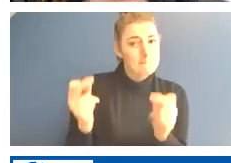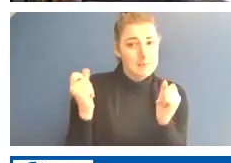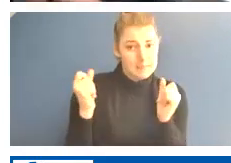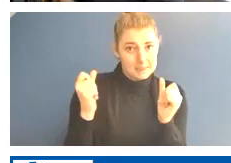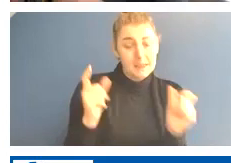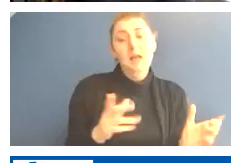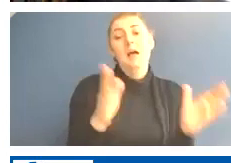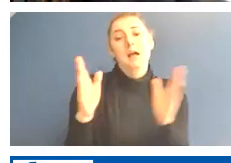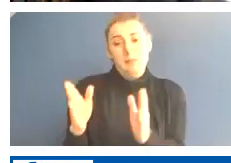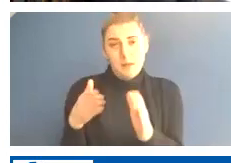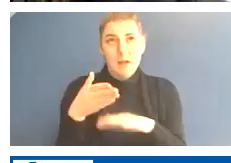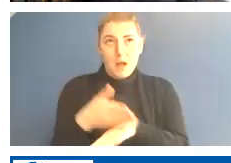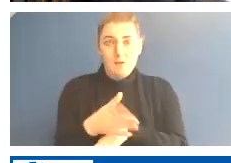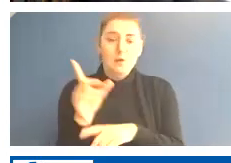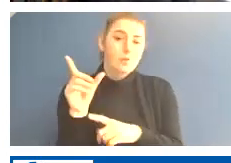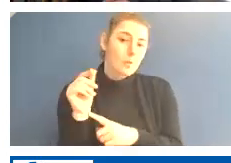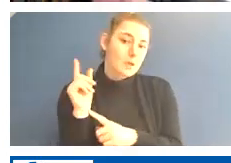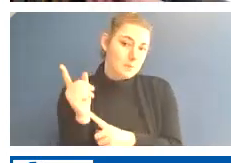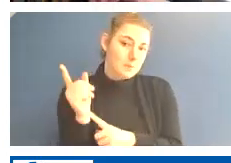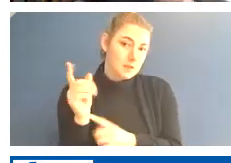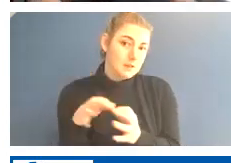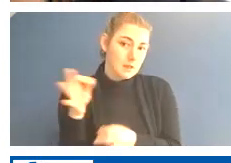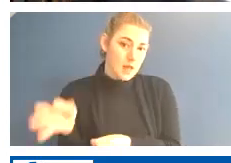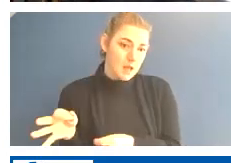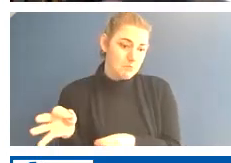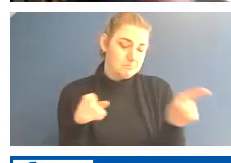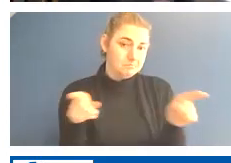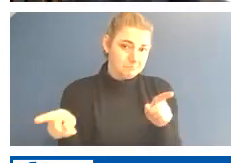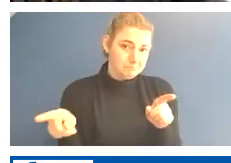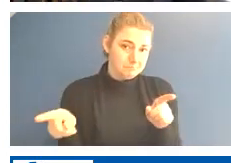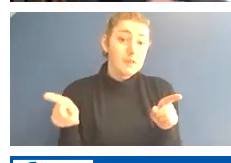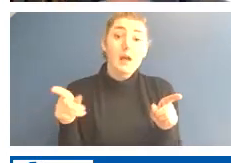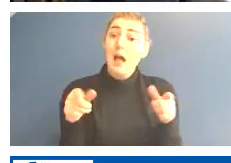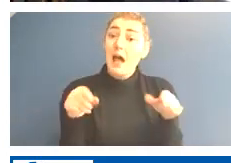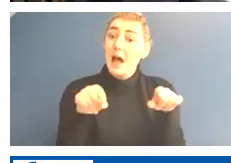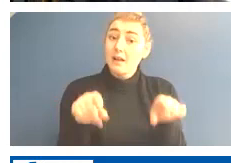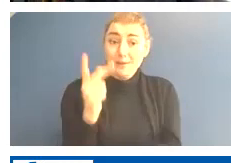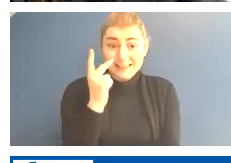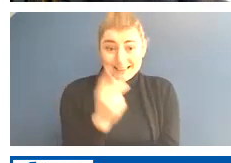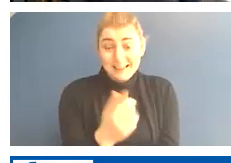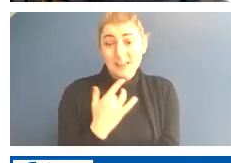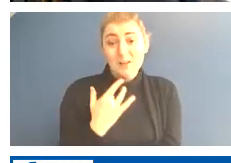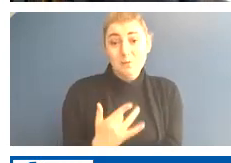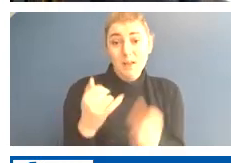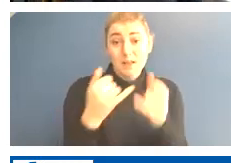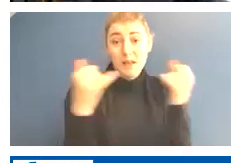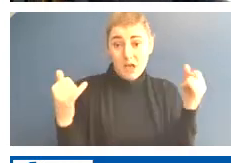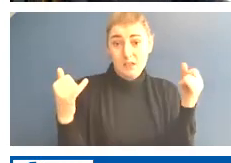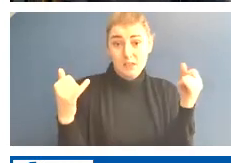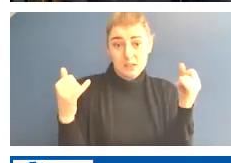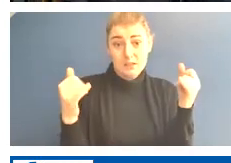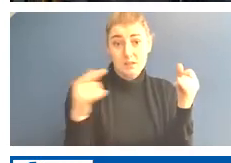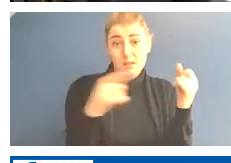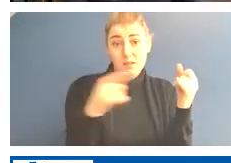and then after a 20-minute delay. And as we look at the trend lines here, you'll see